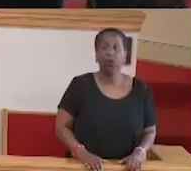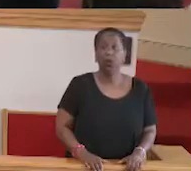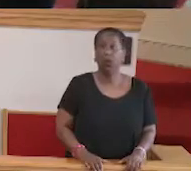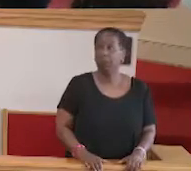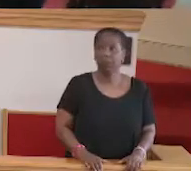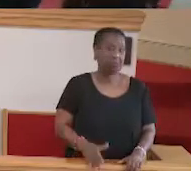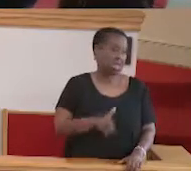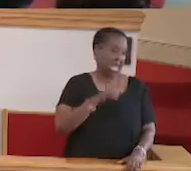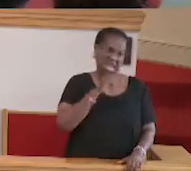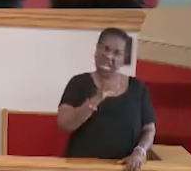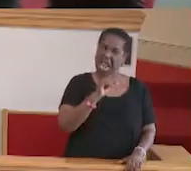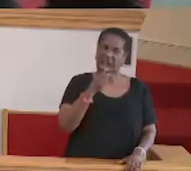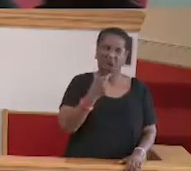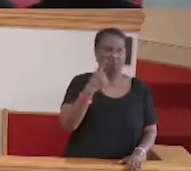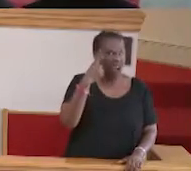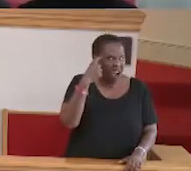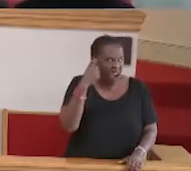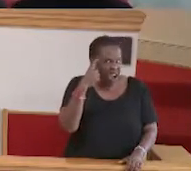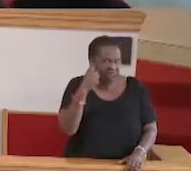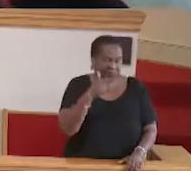It's not just a superstition,